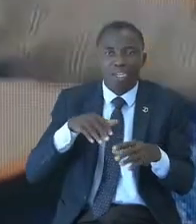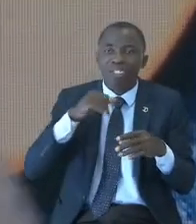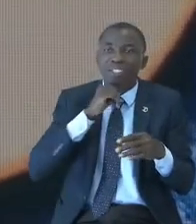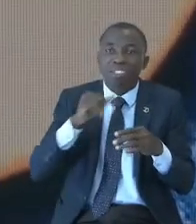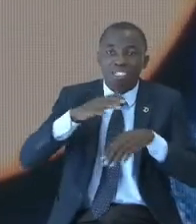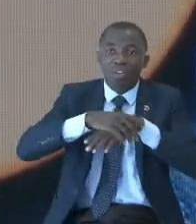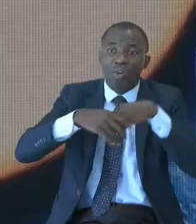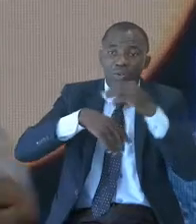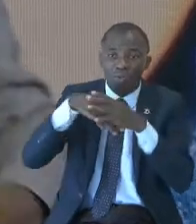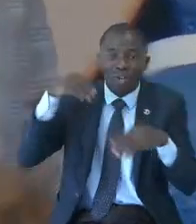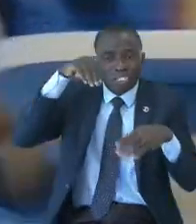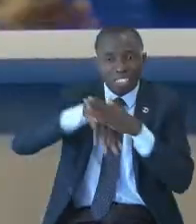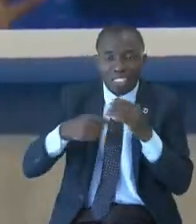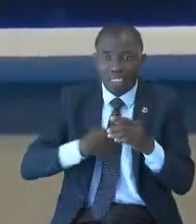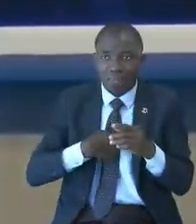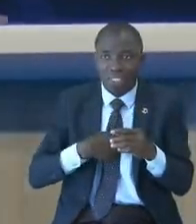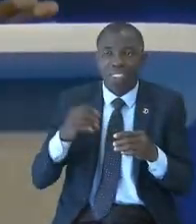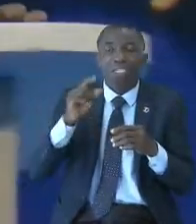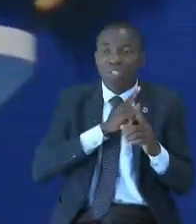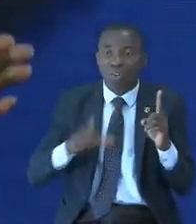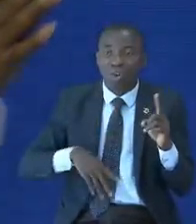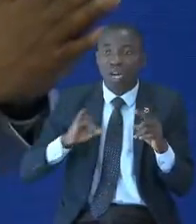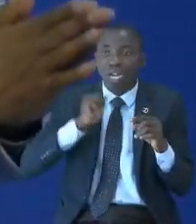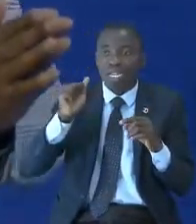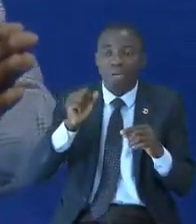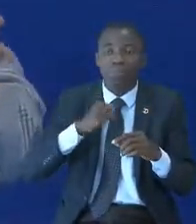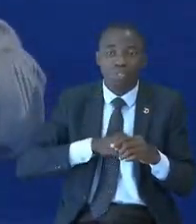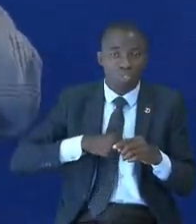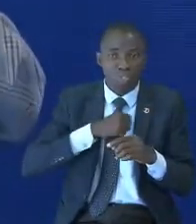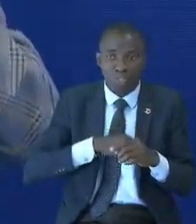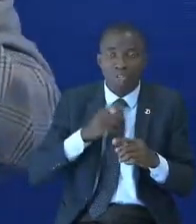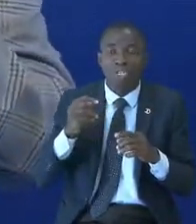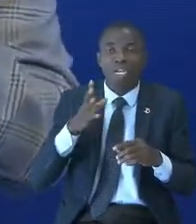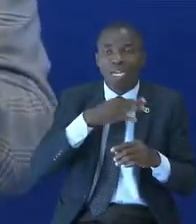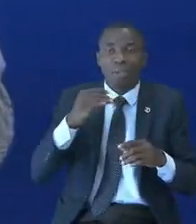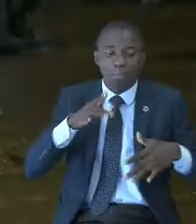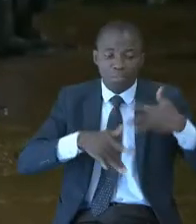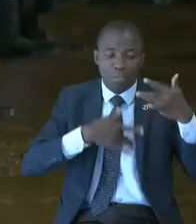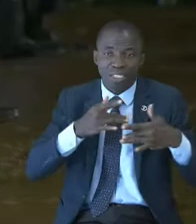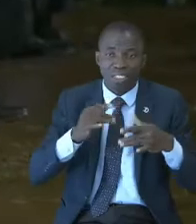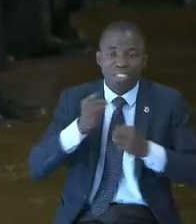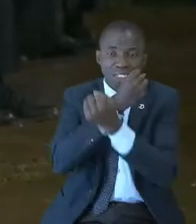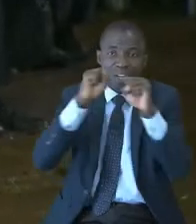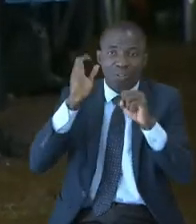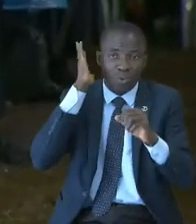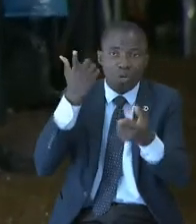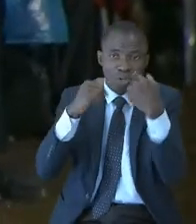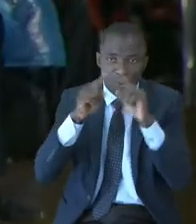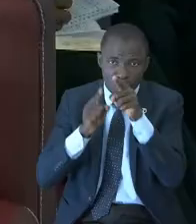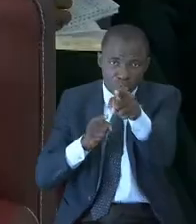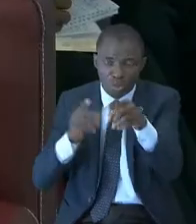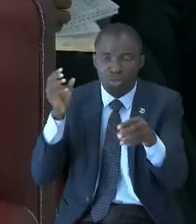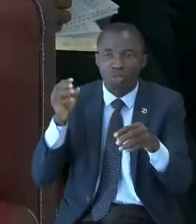Lord, I am sorry, mercy, salvation will come to you. Where are you